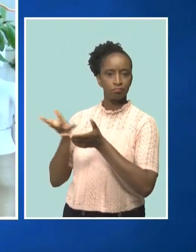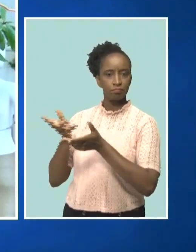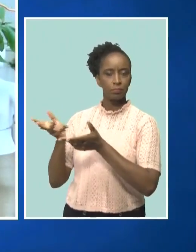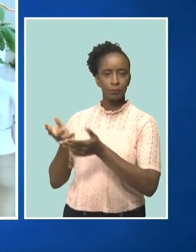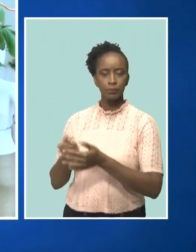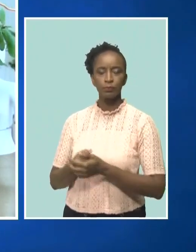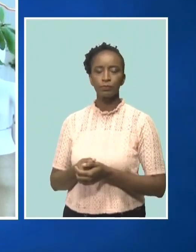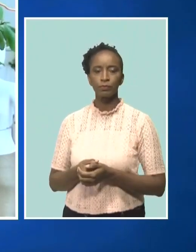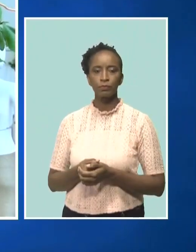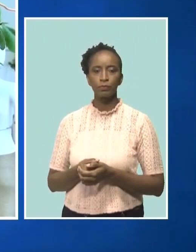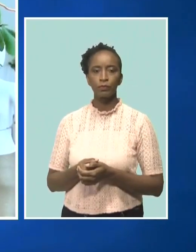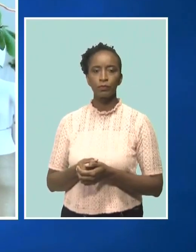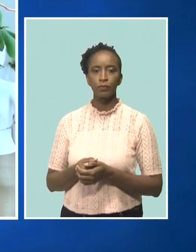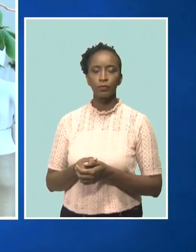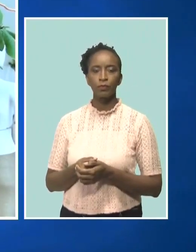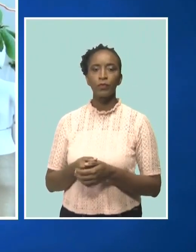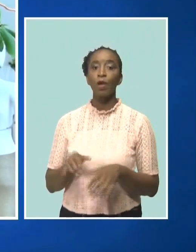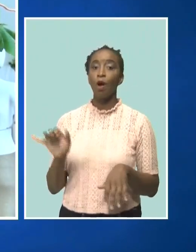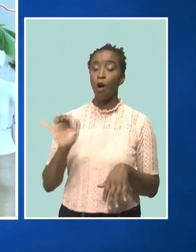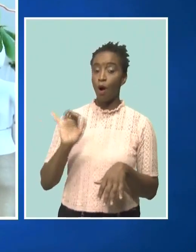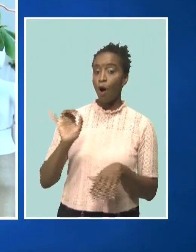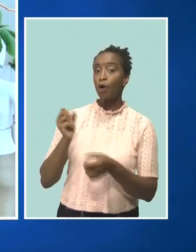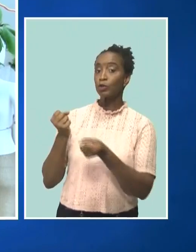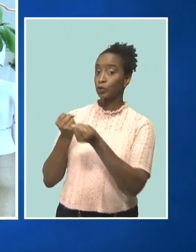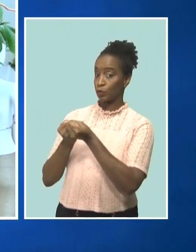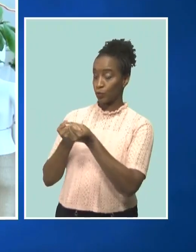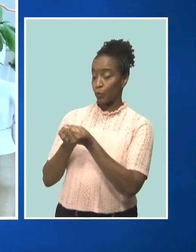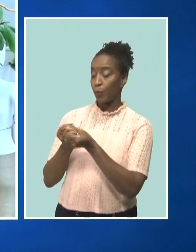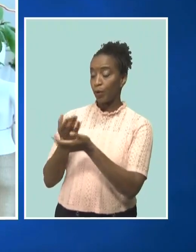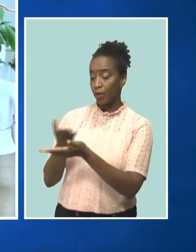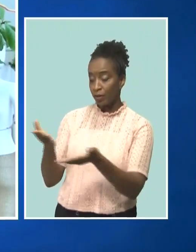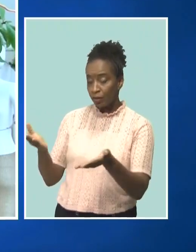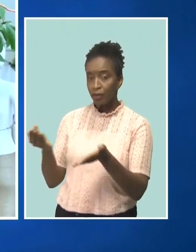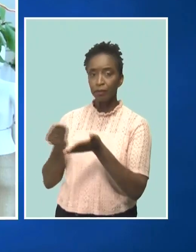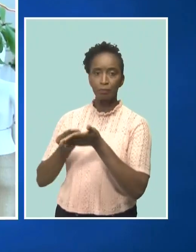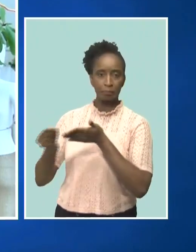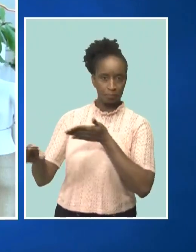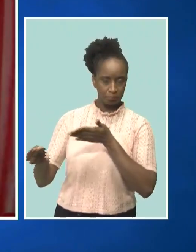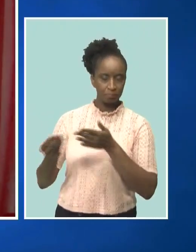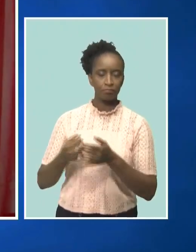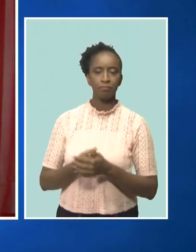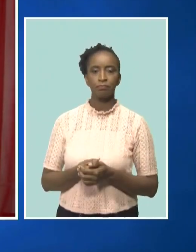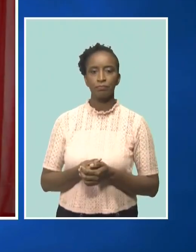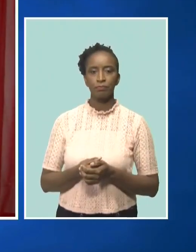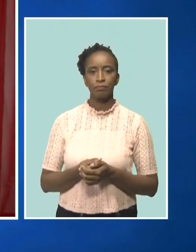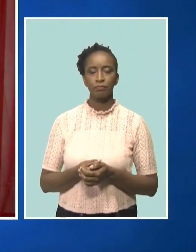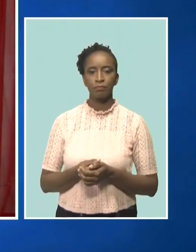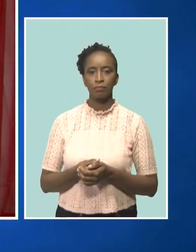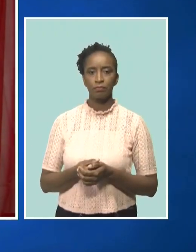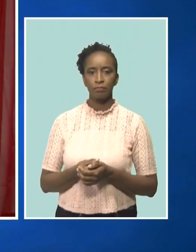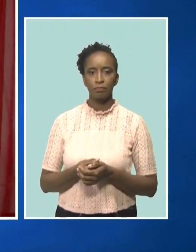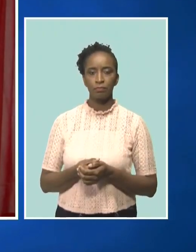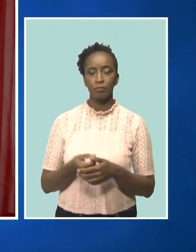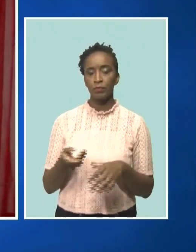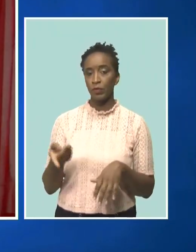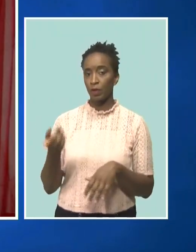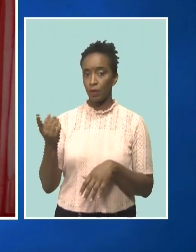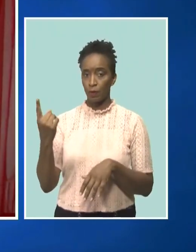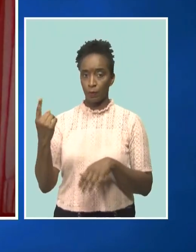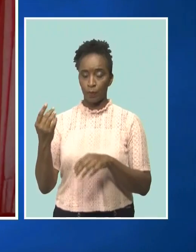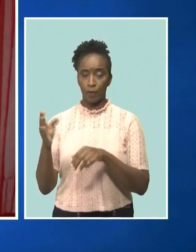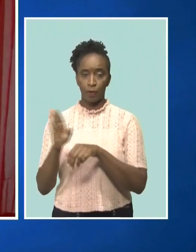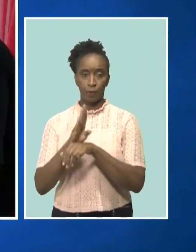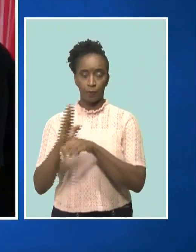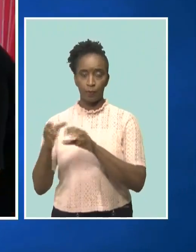them while they support them and purchase something from Barbados. Laird with Love's creator and owner,